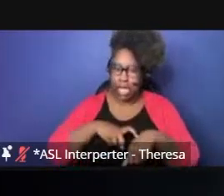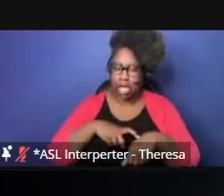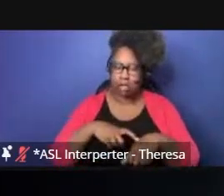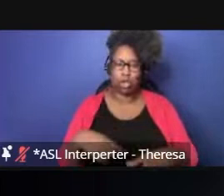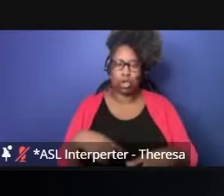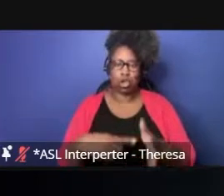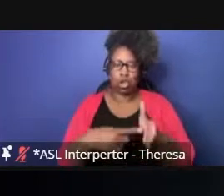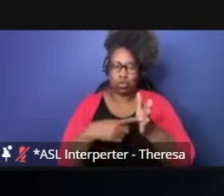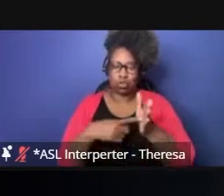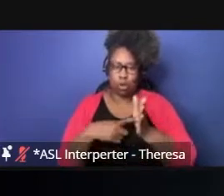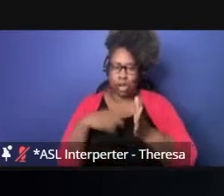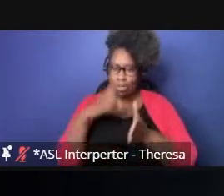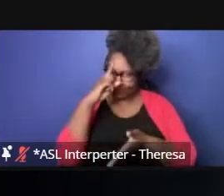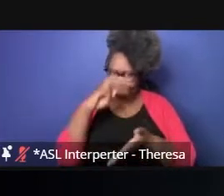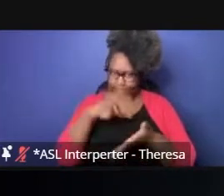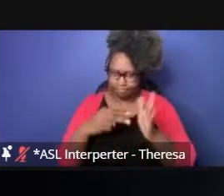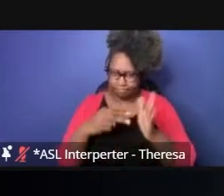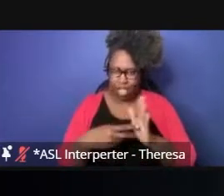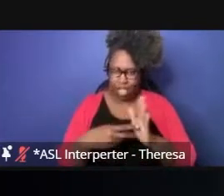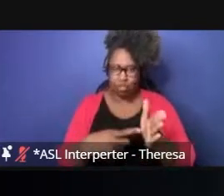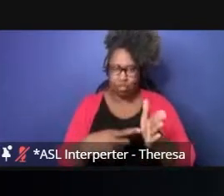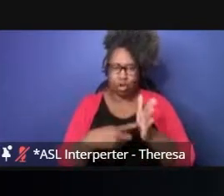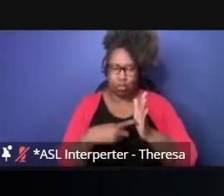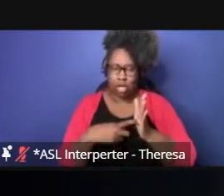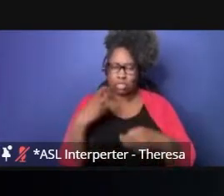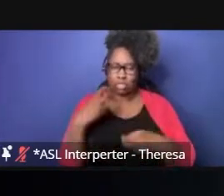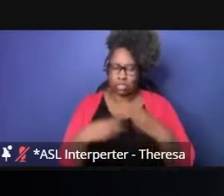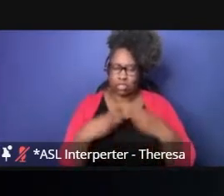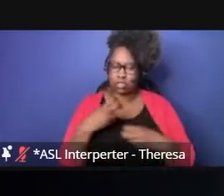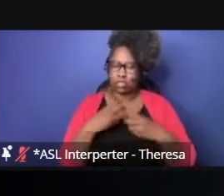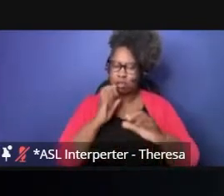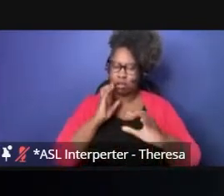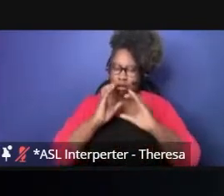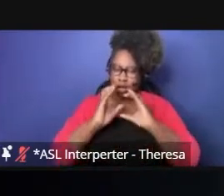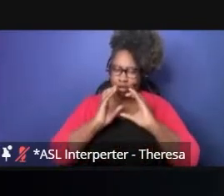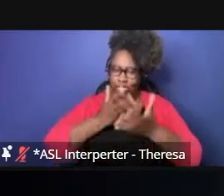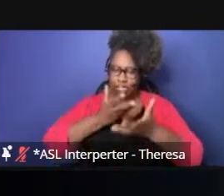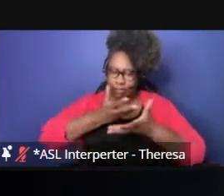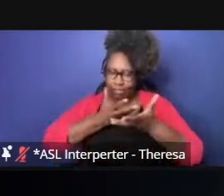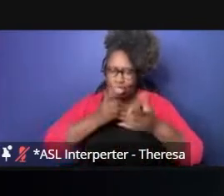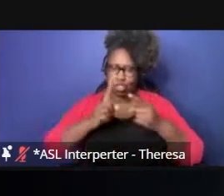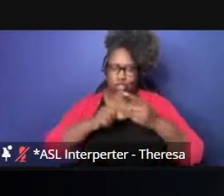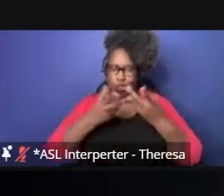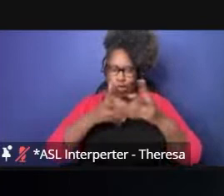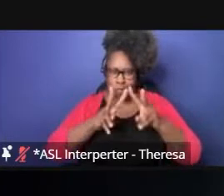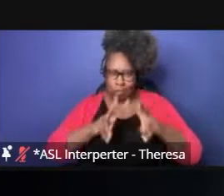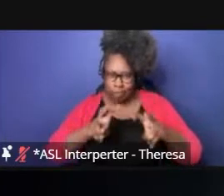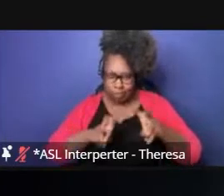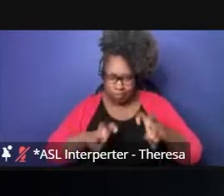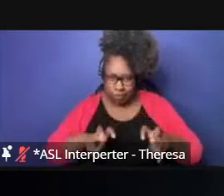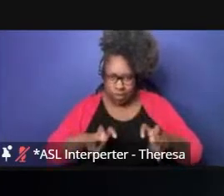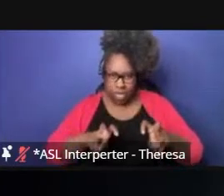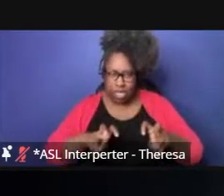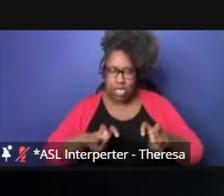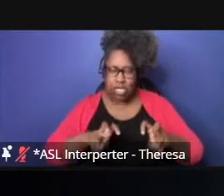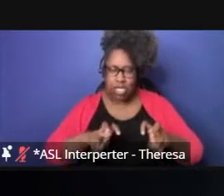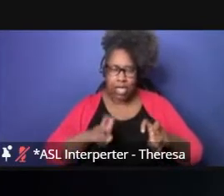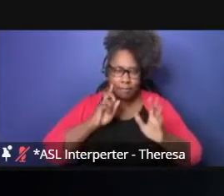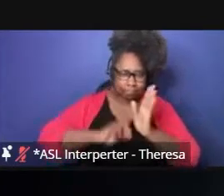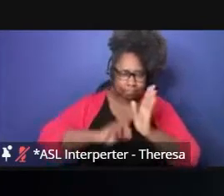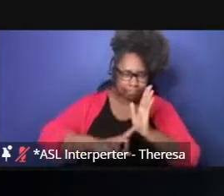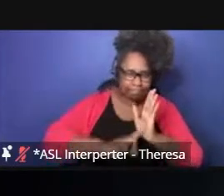hard conversations to address the unknown, not to make anybody feel